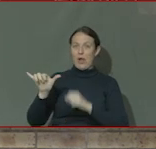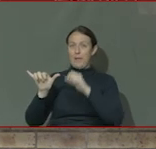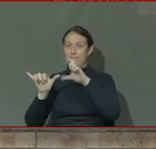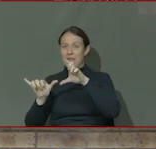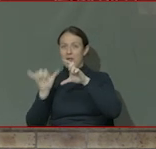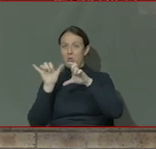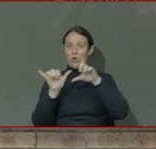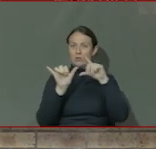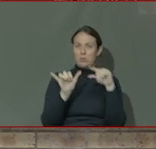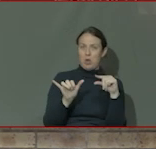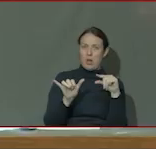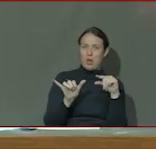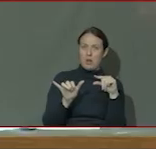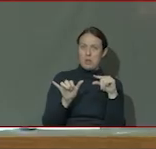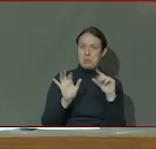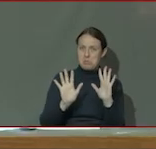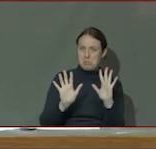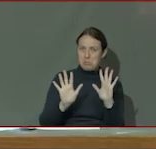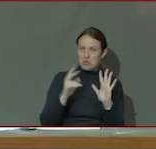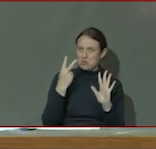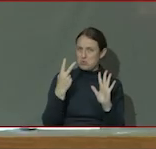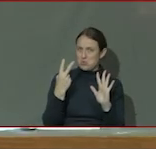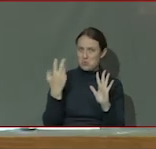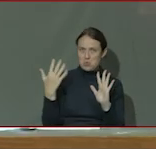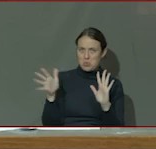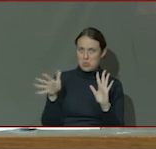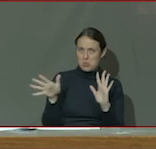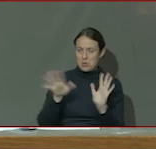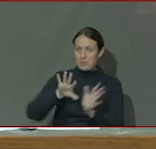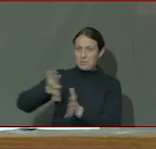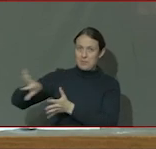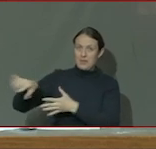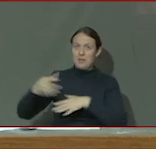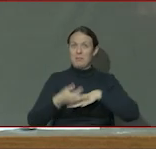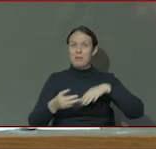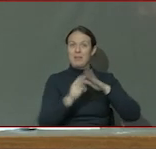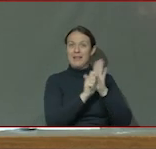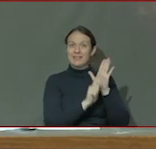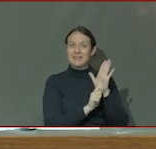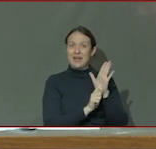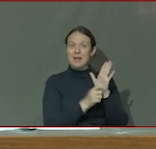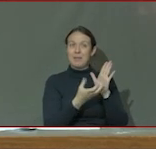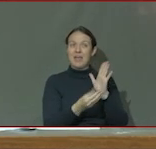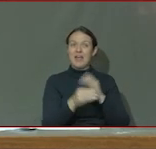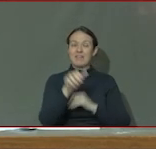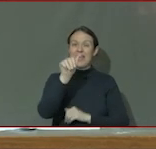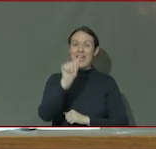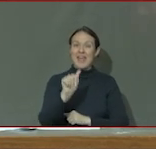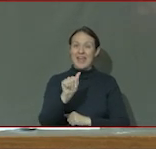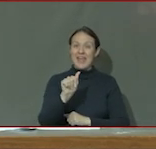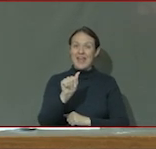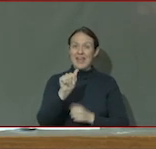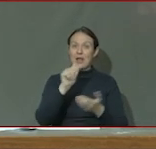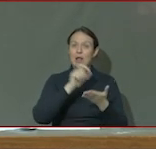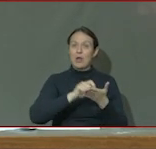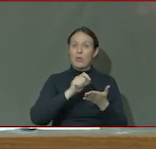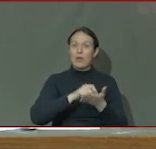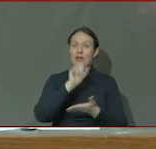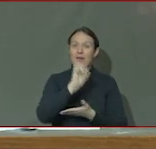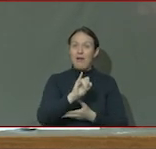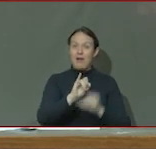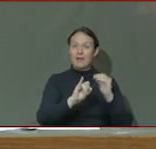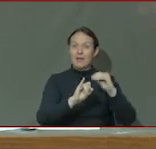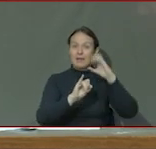But for blood types, we write the alleles for blood type A. The way we write it, we write a capital